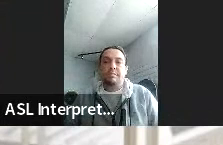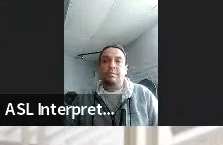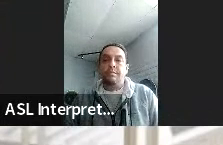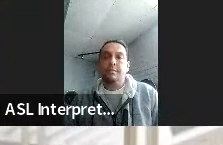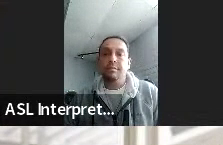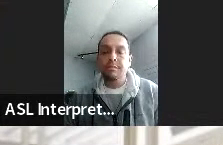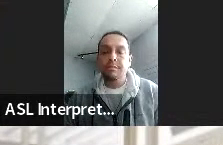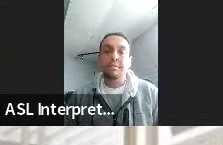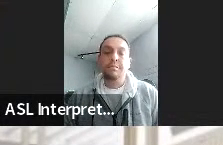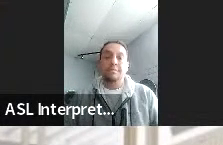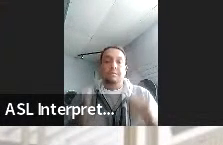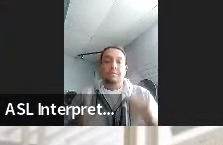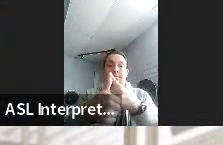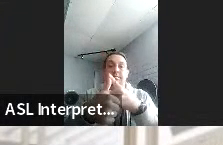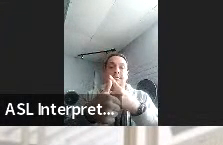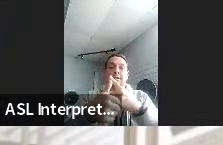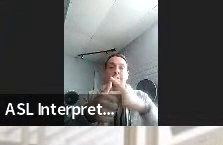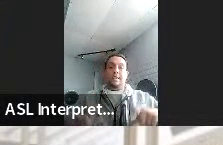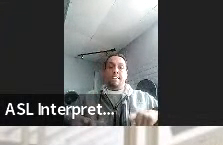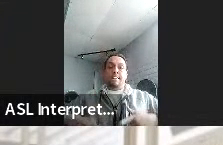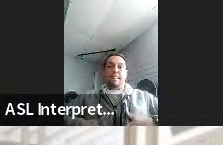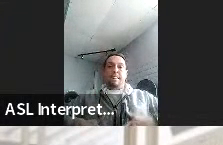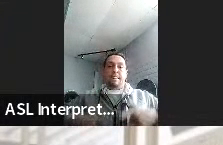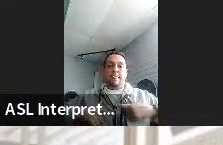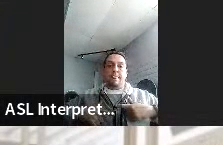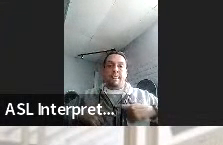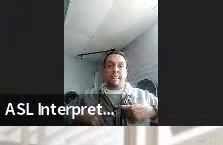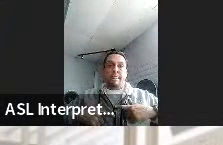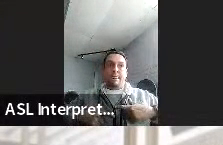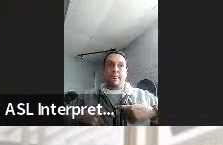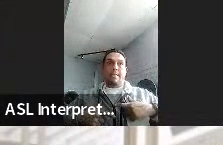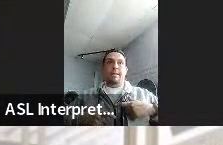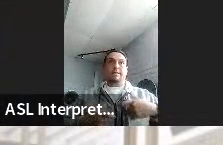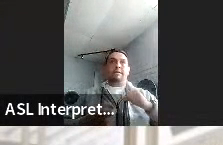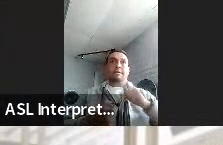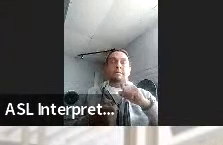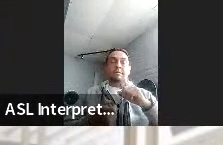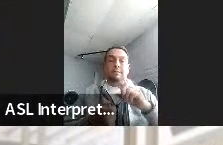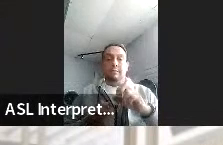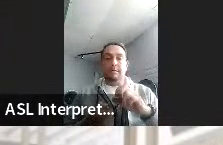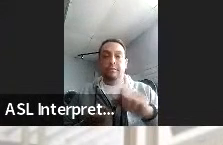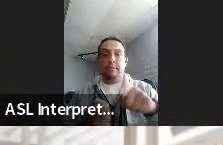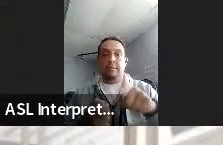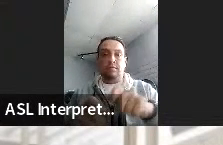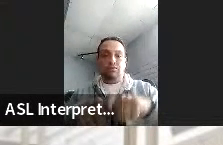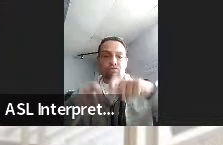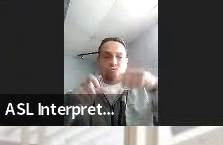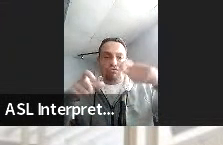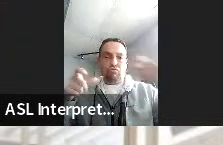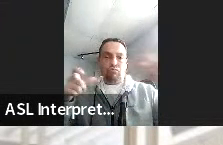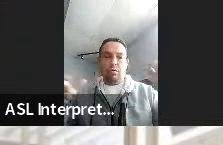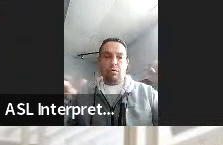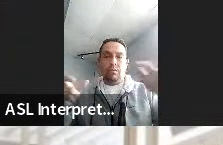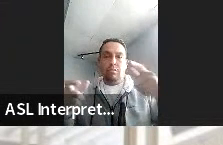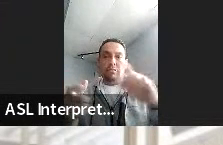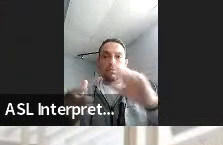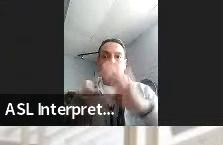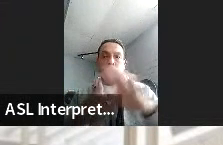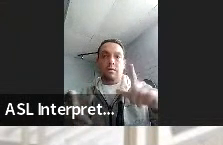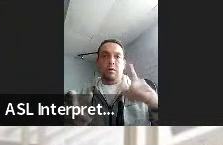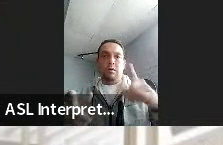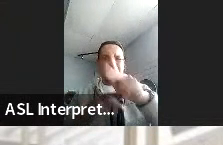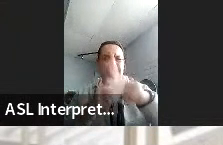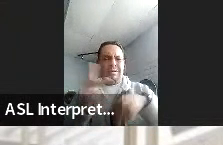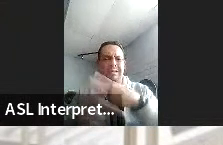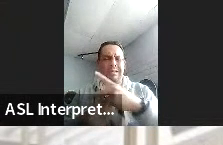First, on life sciences, it's a growing industry in the city today. And so we want to make sure that our zoning is clear on what kinds of life sciences activities are allowed